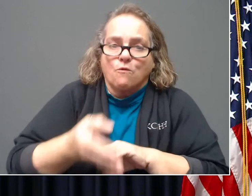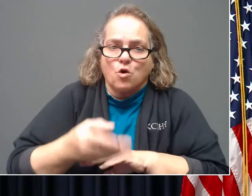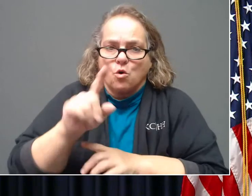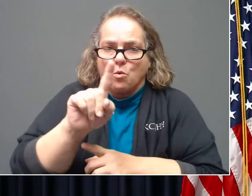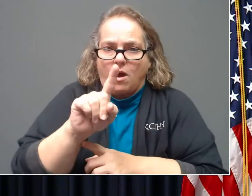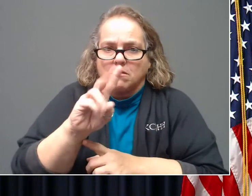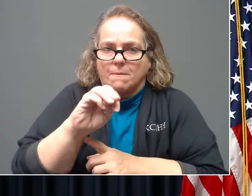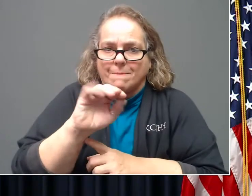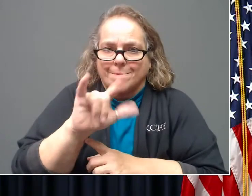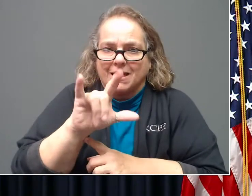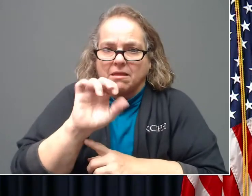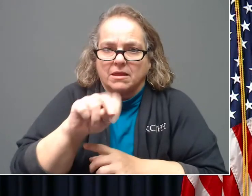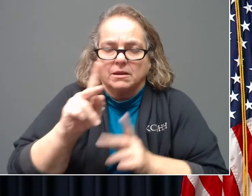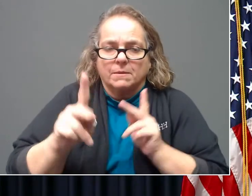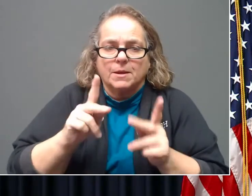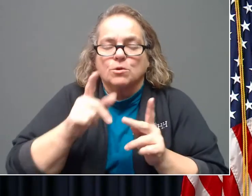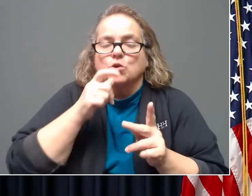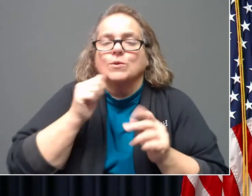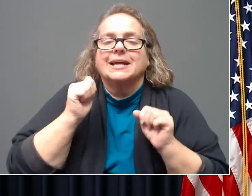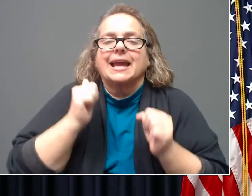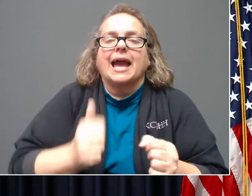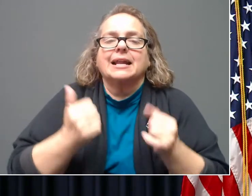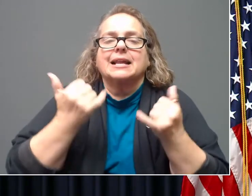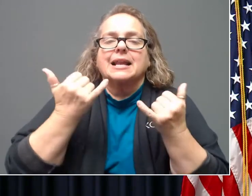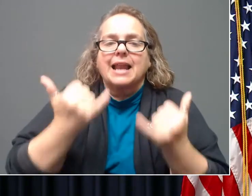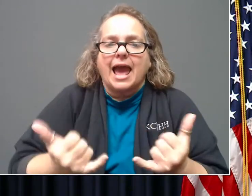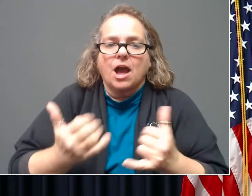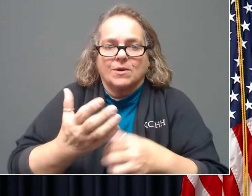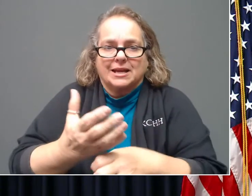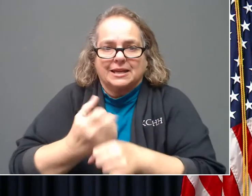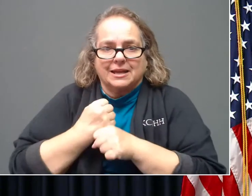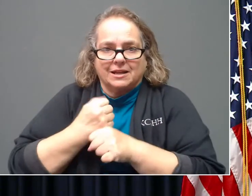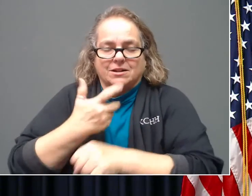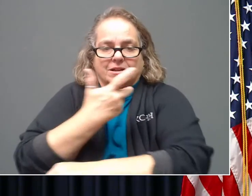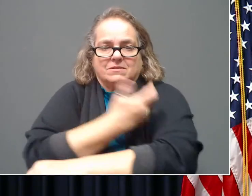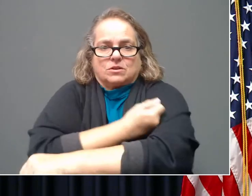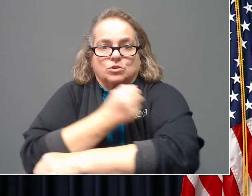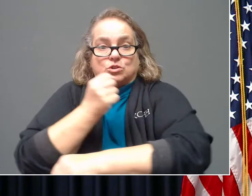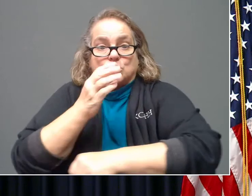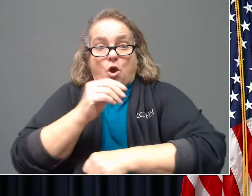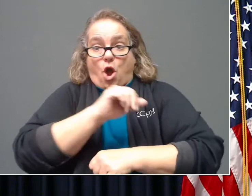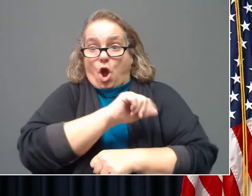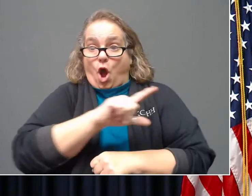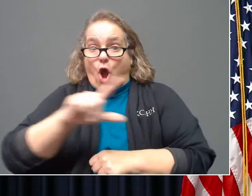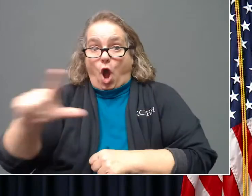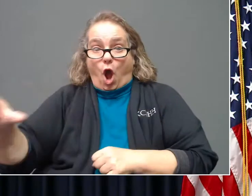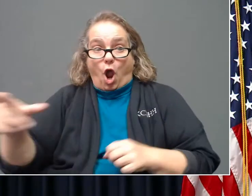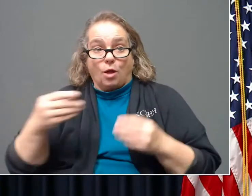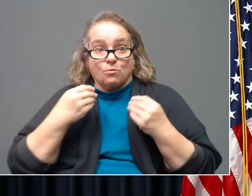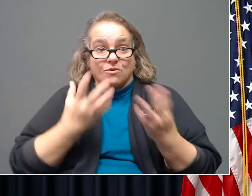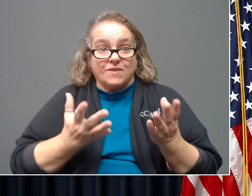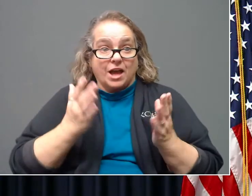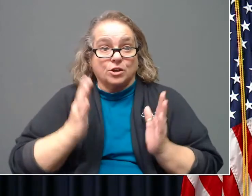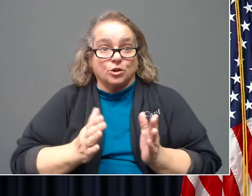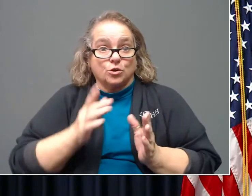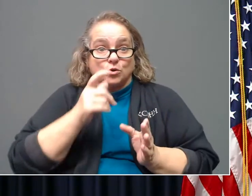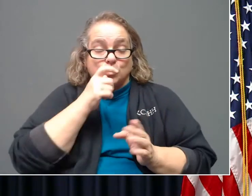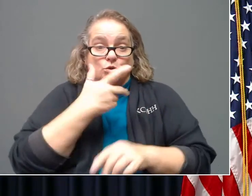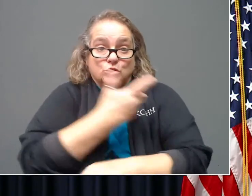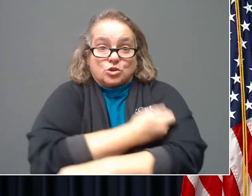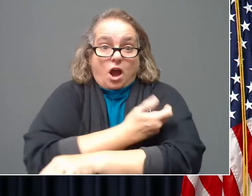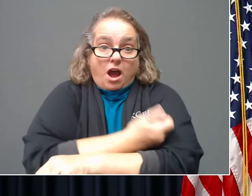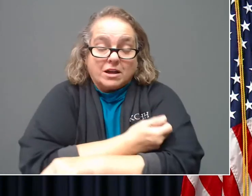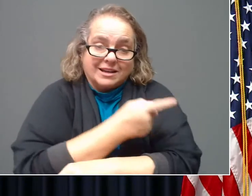that can now get the vaccine. So we got to make sure every provider at that point can handle 100,000 people calling in the